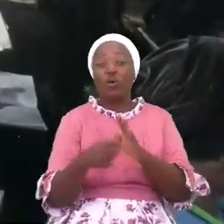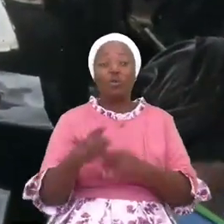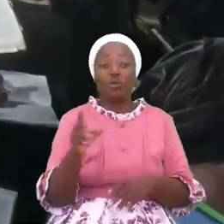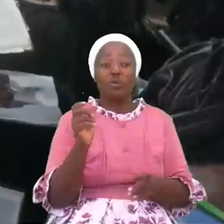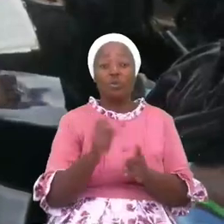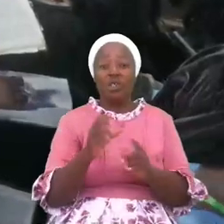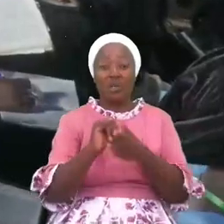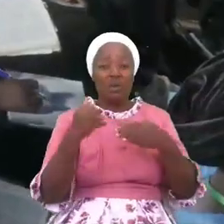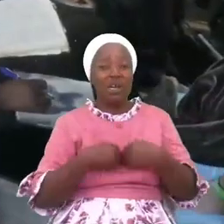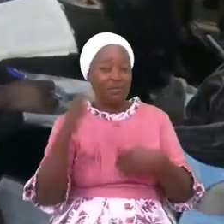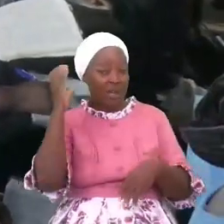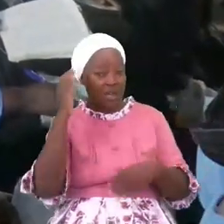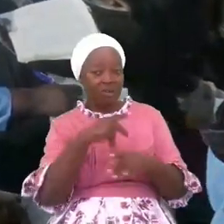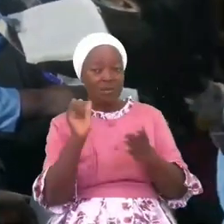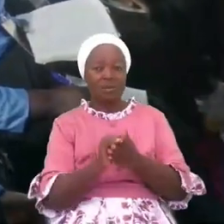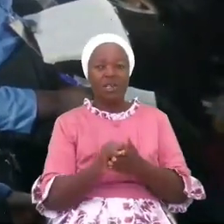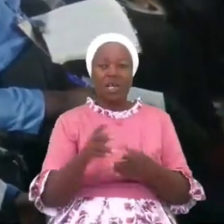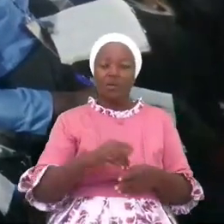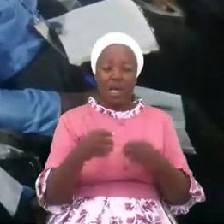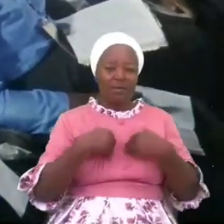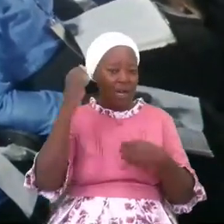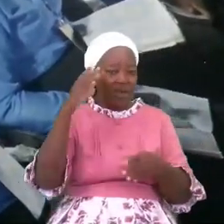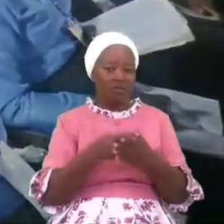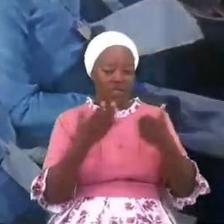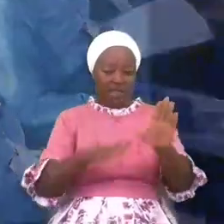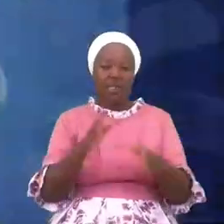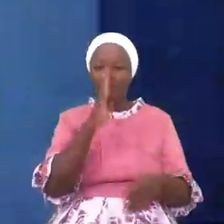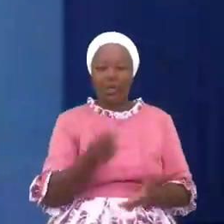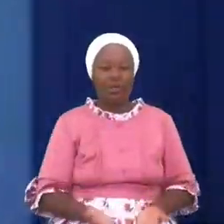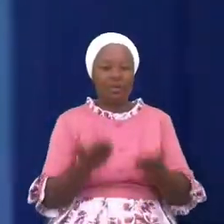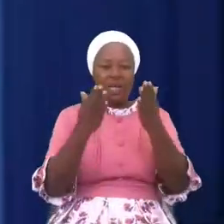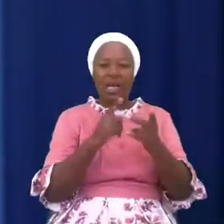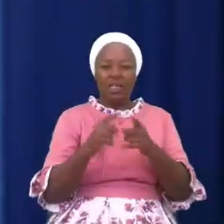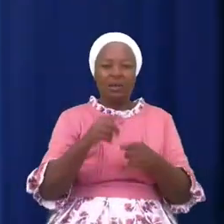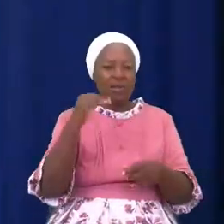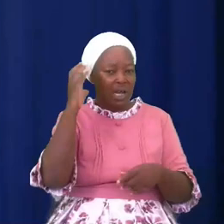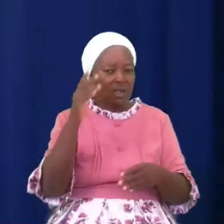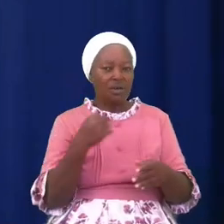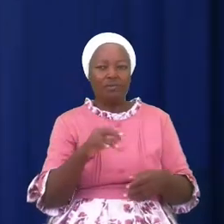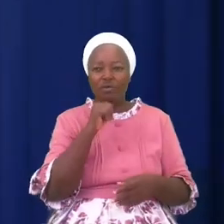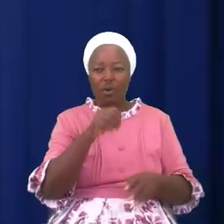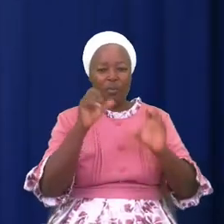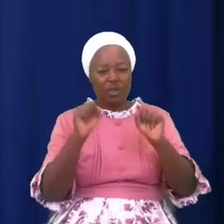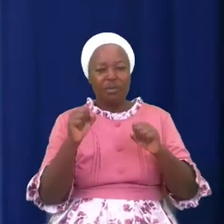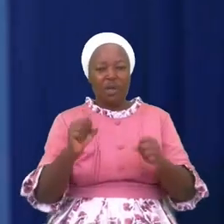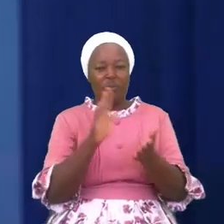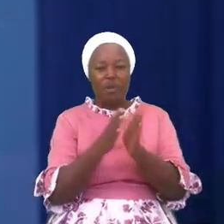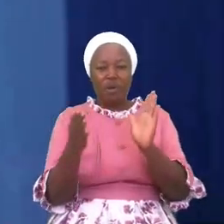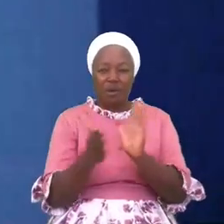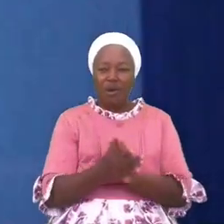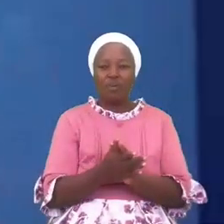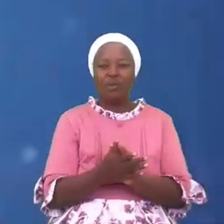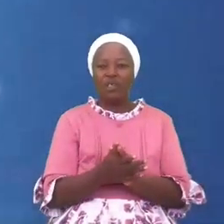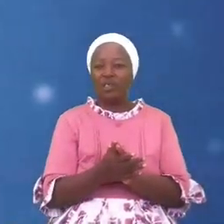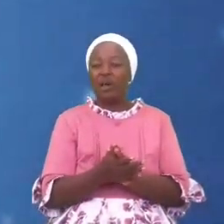and we've heard of impossibilities becoming possible. Now, it is when we believe that report,